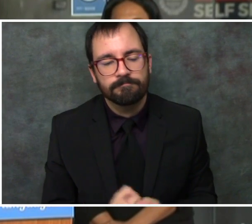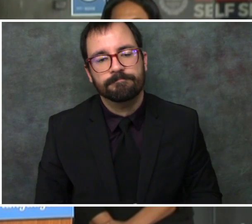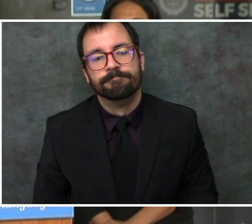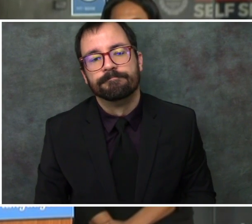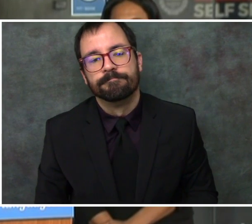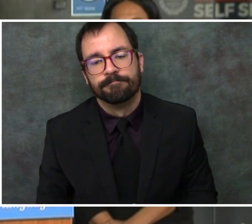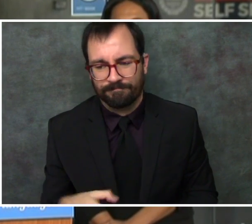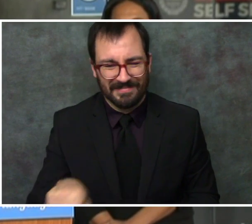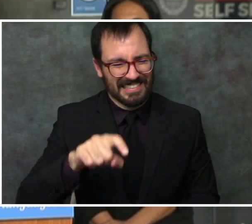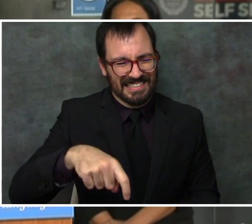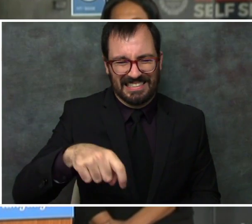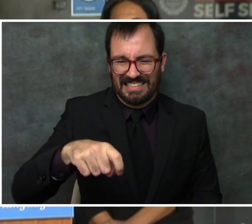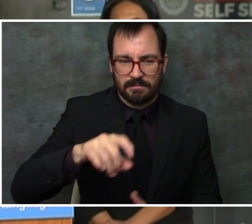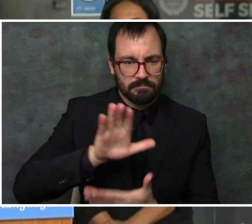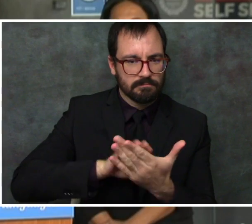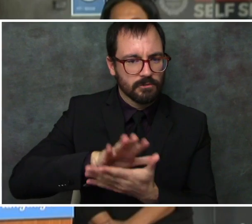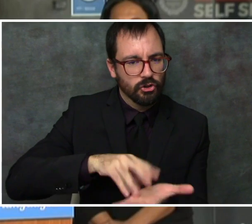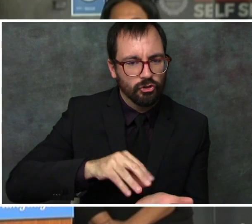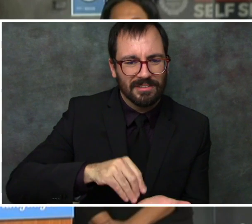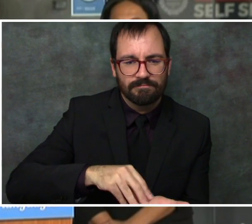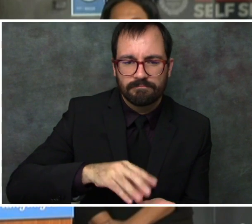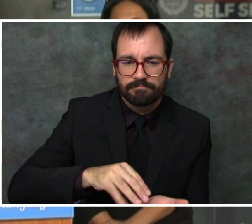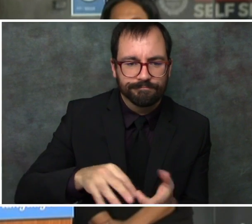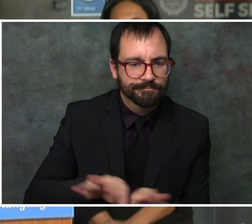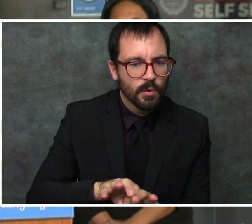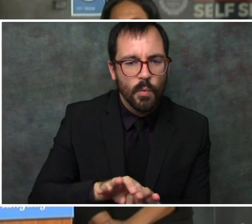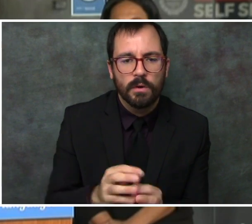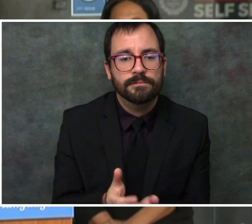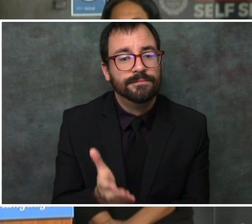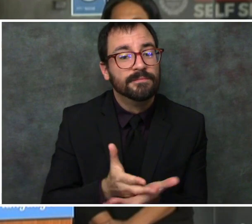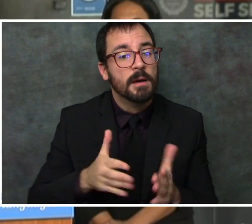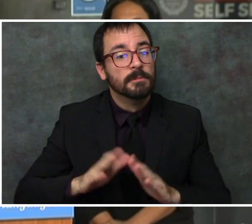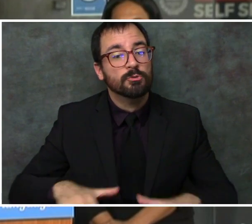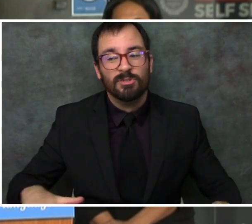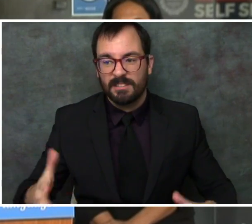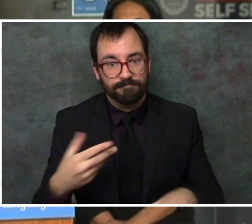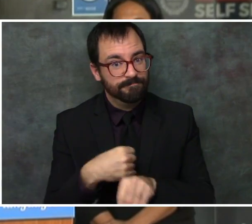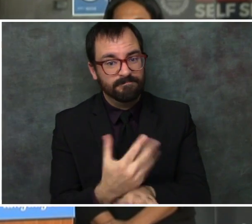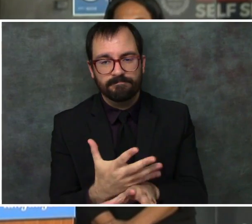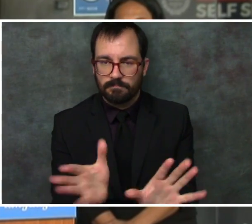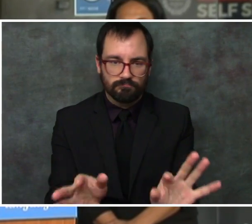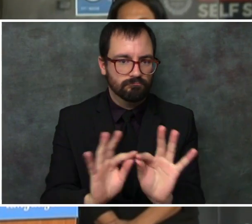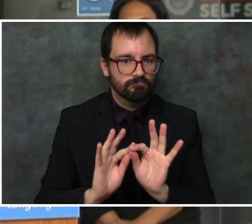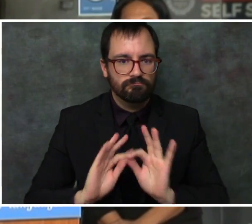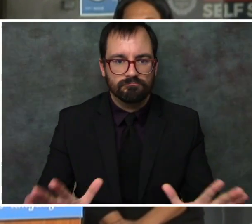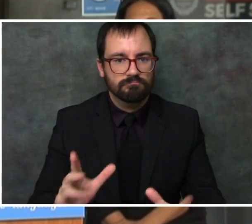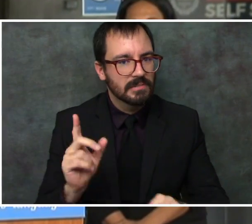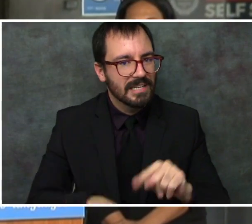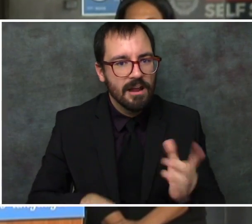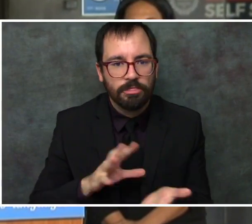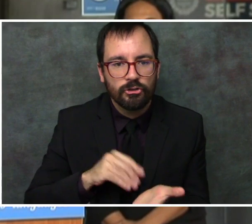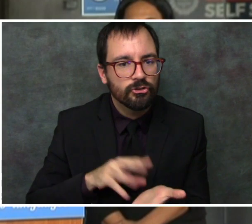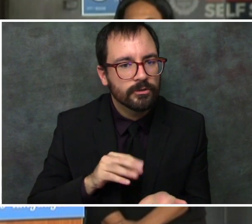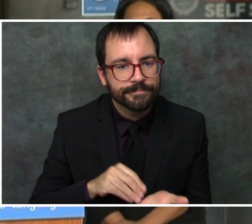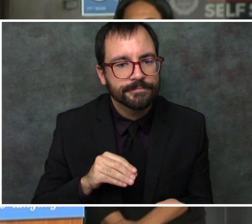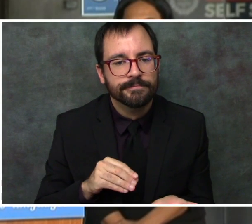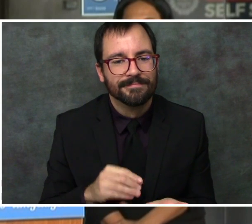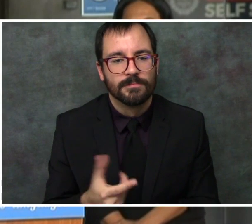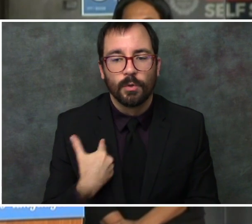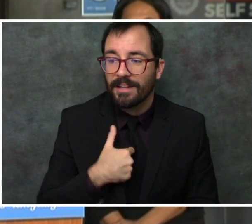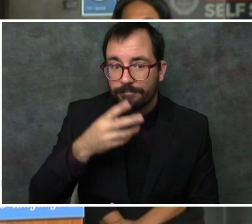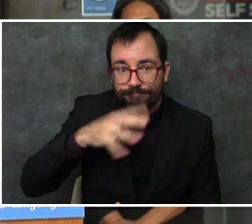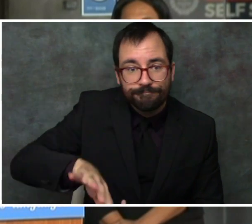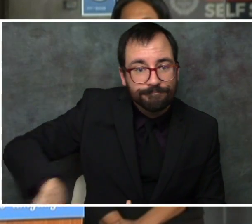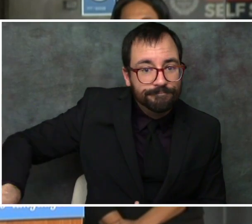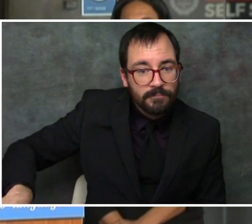children that just cannot learn remotely, and we can't ignore that. Even if it's a subpopulation, it may not be the majority of kids, the majority may be able to